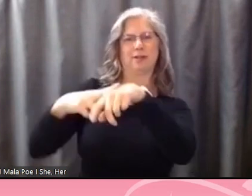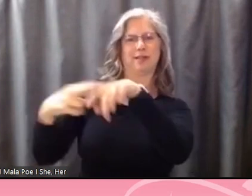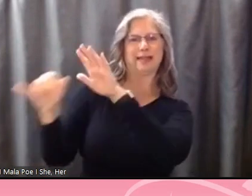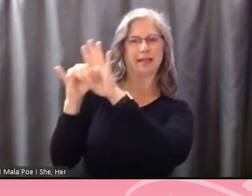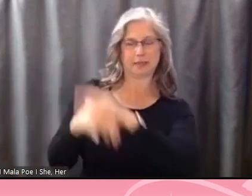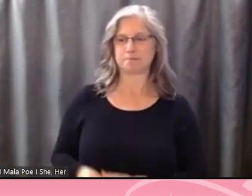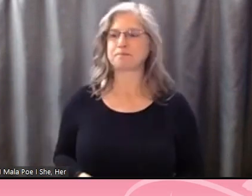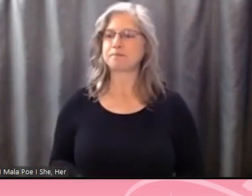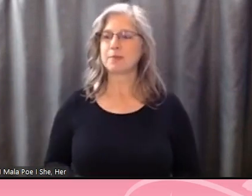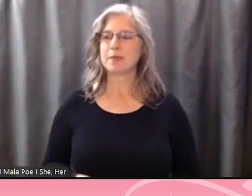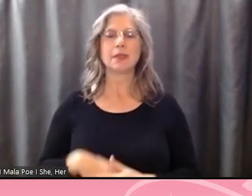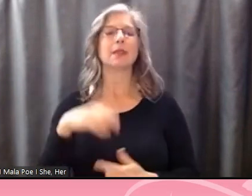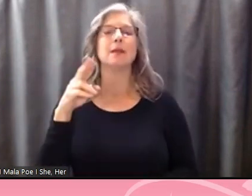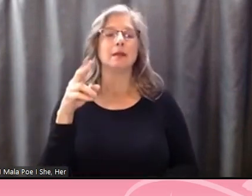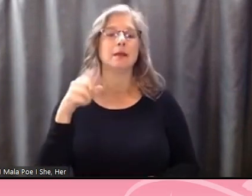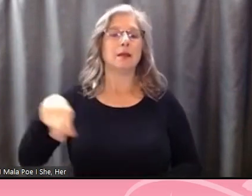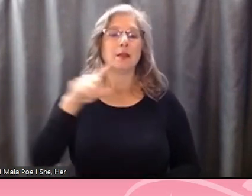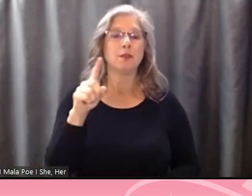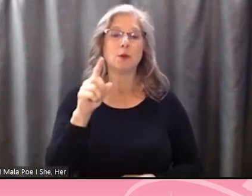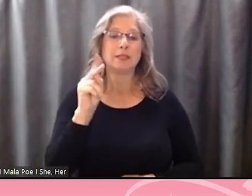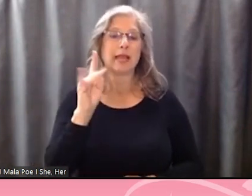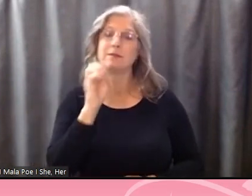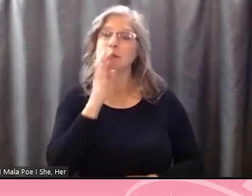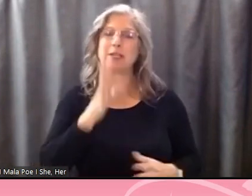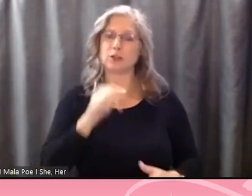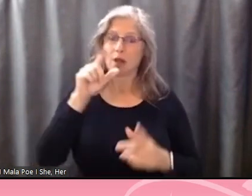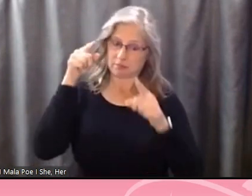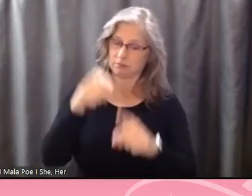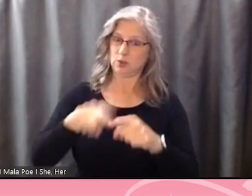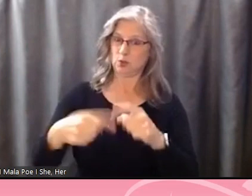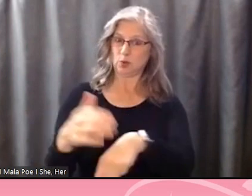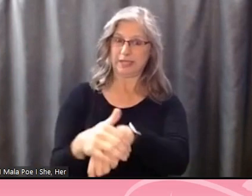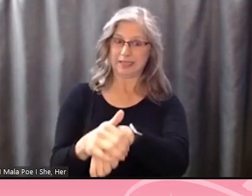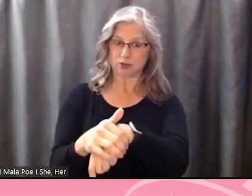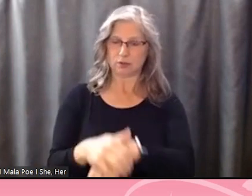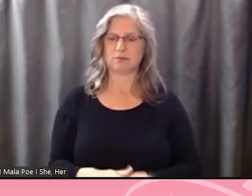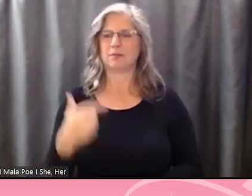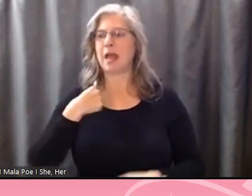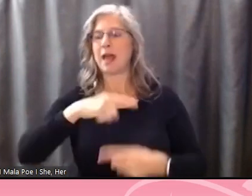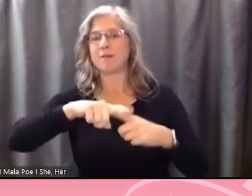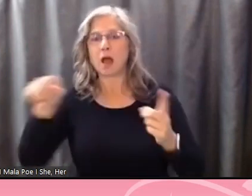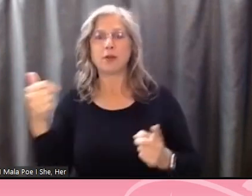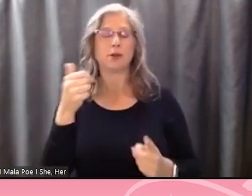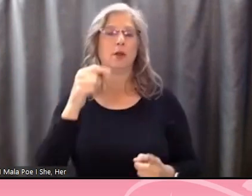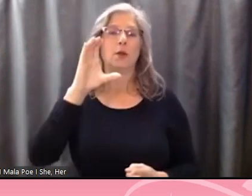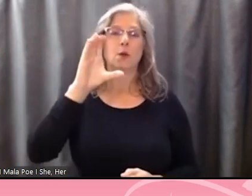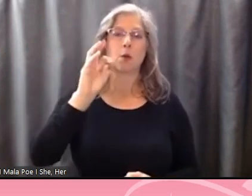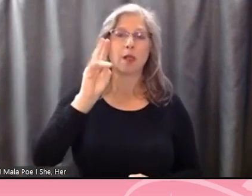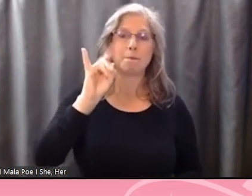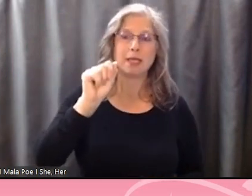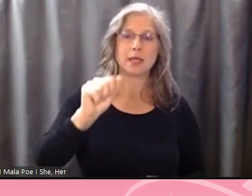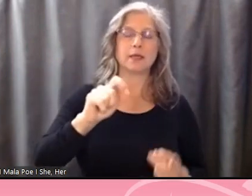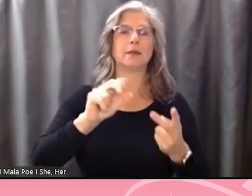Native speaker ideals are not confined to the U.S. English. There are preferred codes in languages such as Colombian Spanish, Beijing